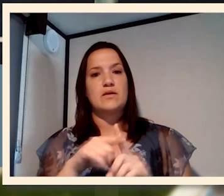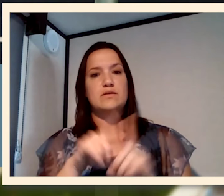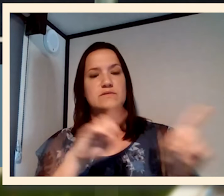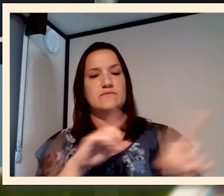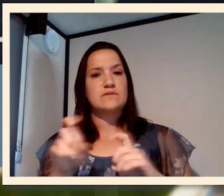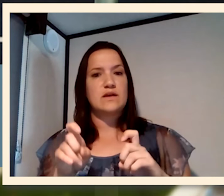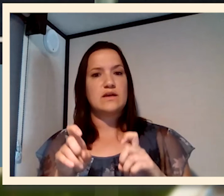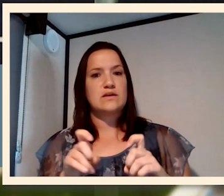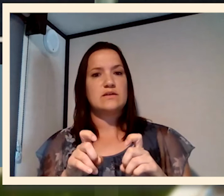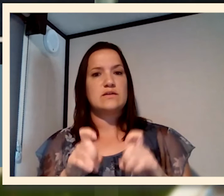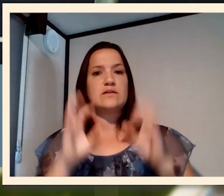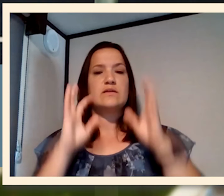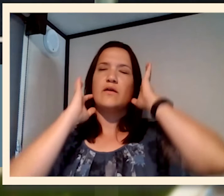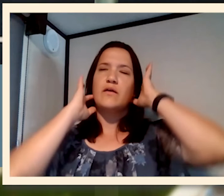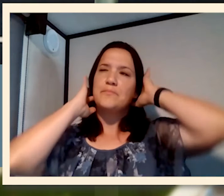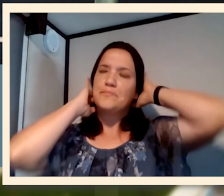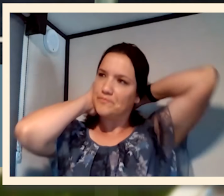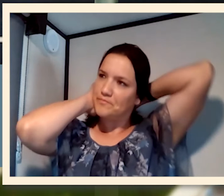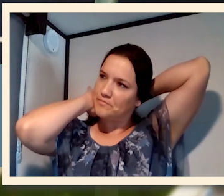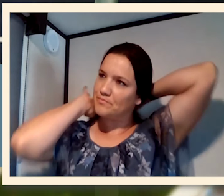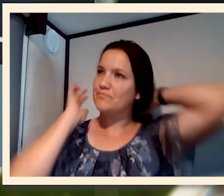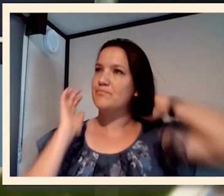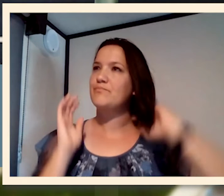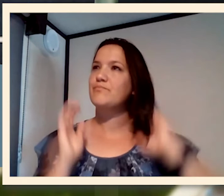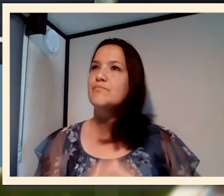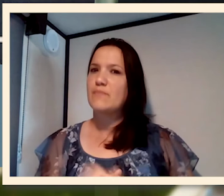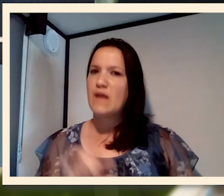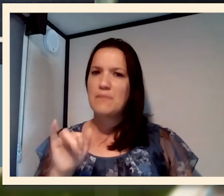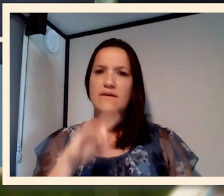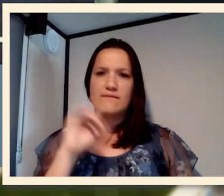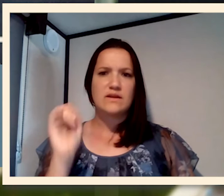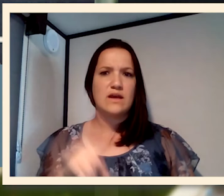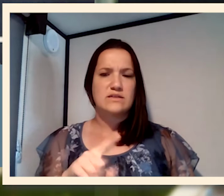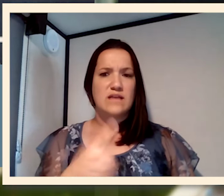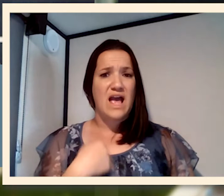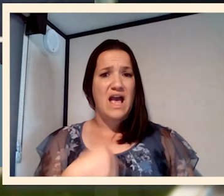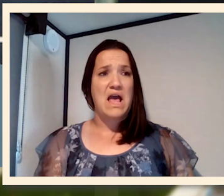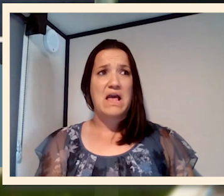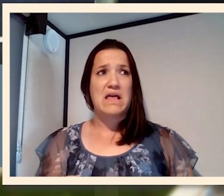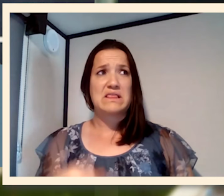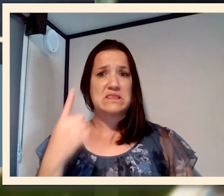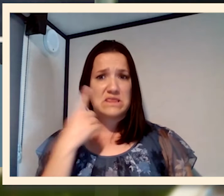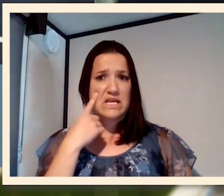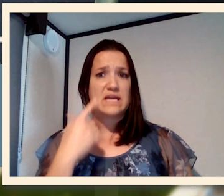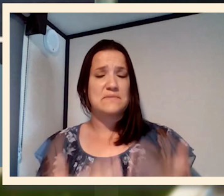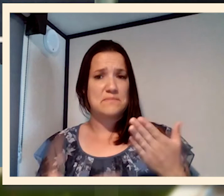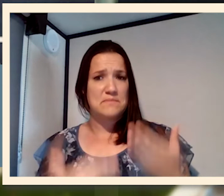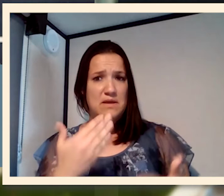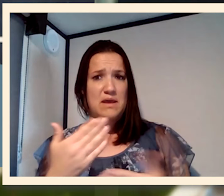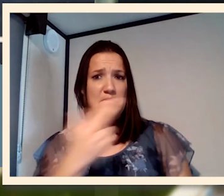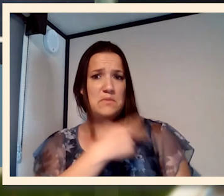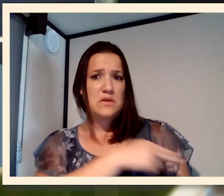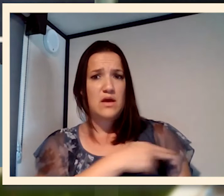that we had a positive test. I'll have to find that out. I suspect it might be